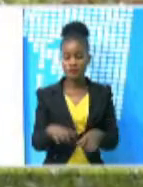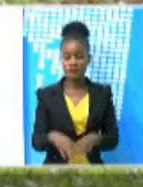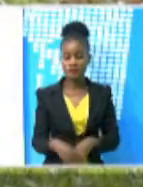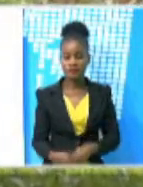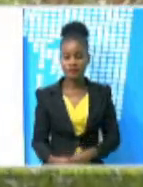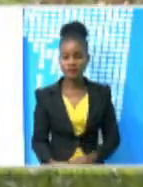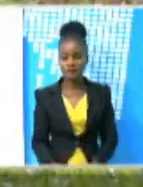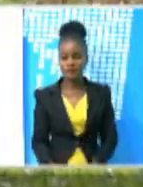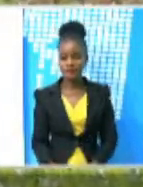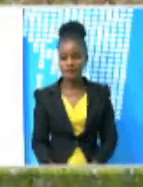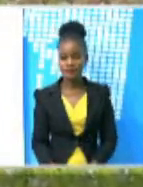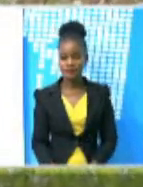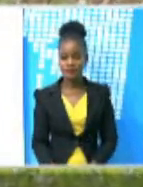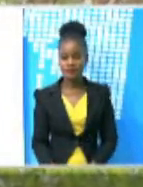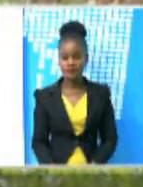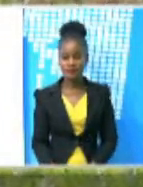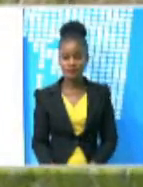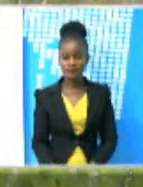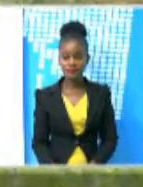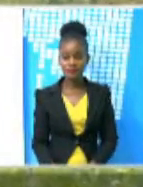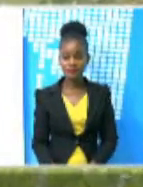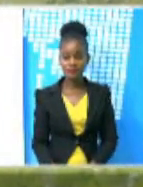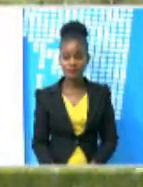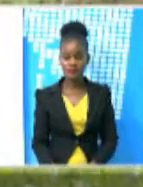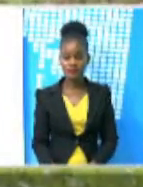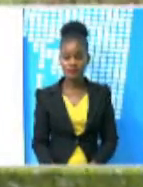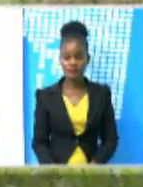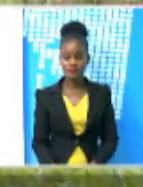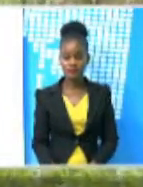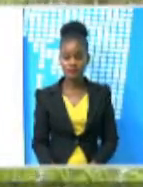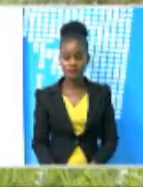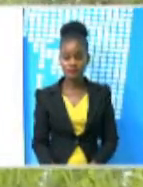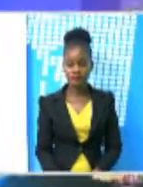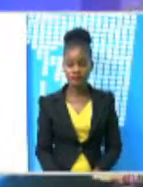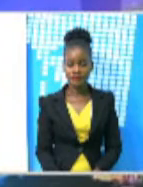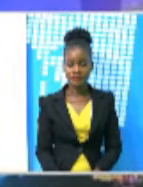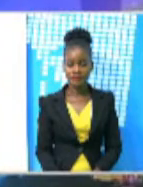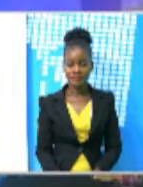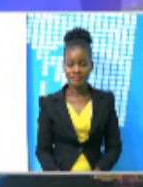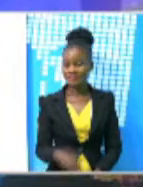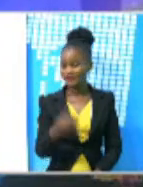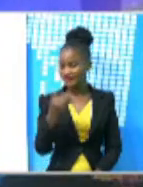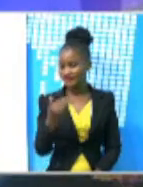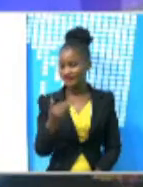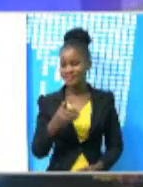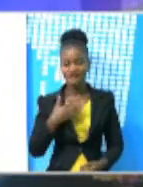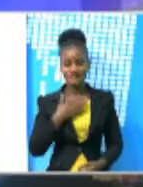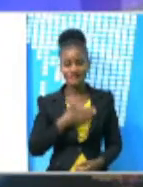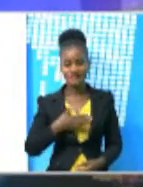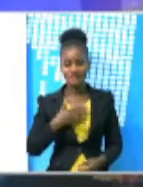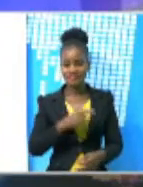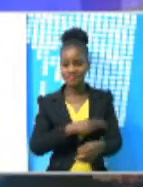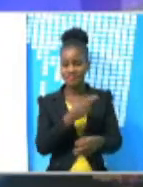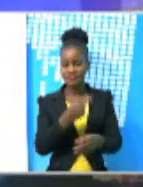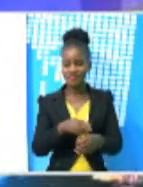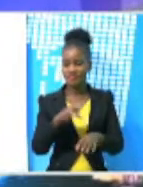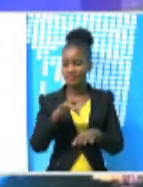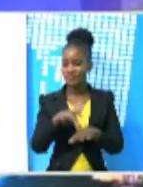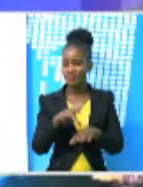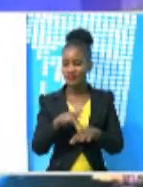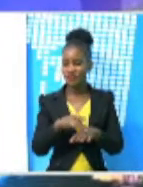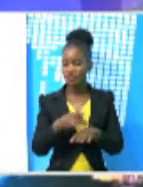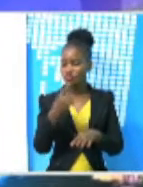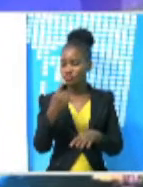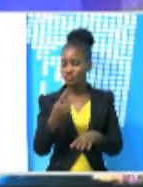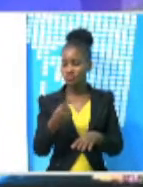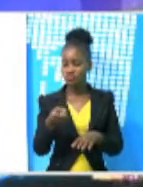Nyamhachi, Masa Katsimi for Smart24 TV, Business Today. Well, apologies for that report. This particular one that